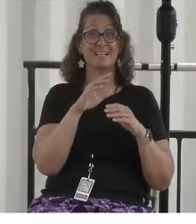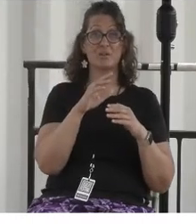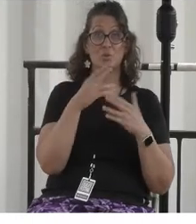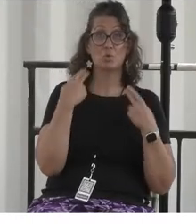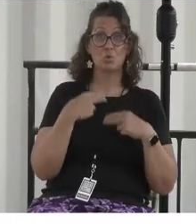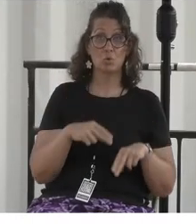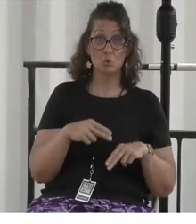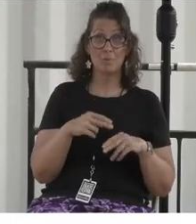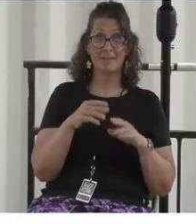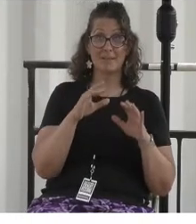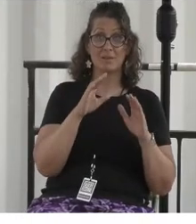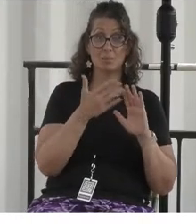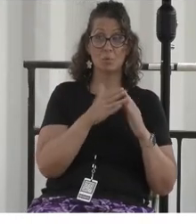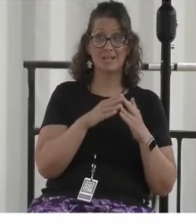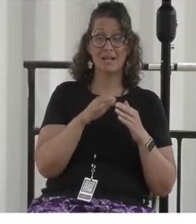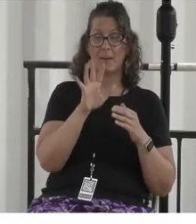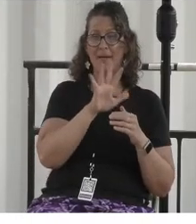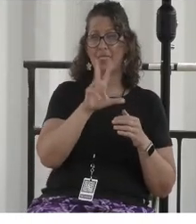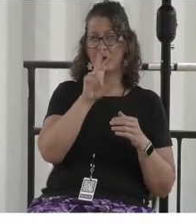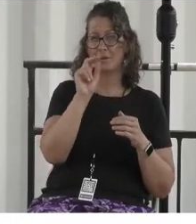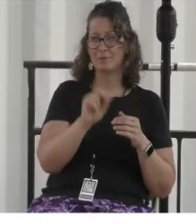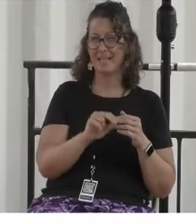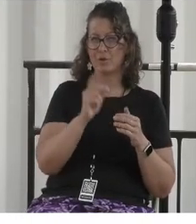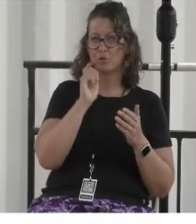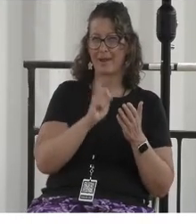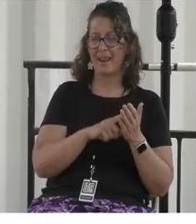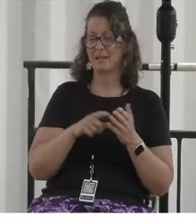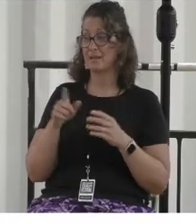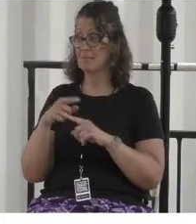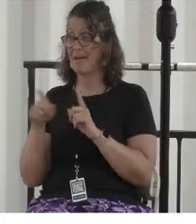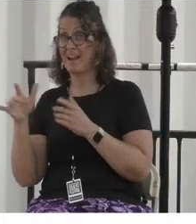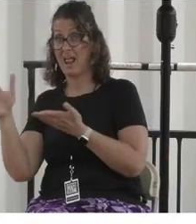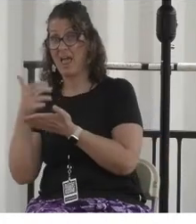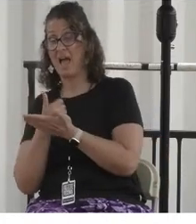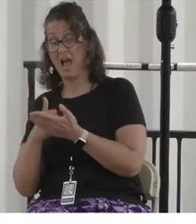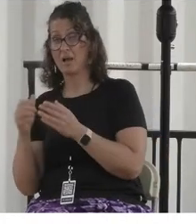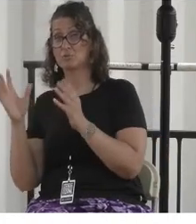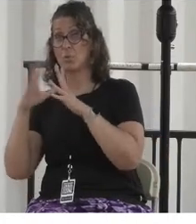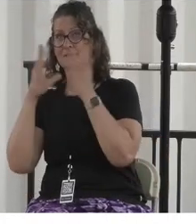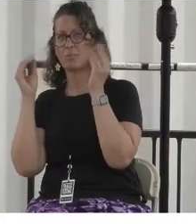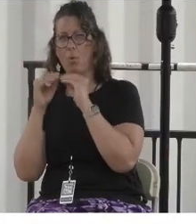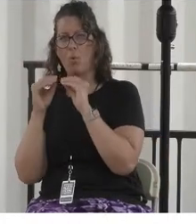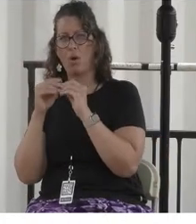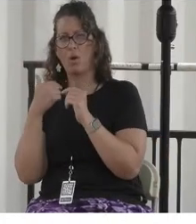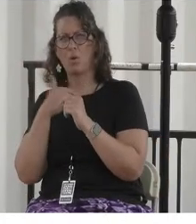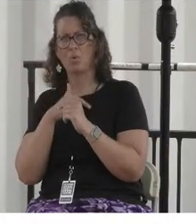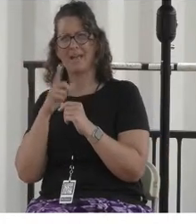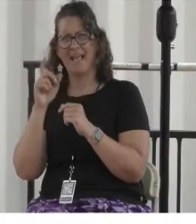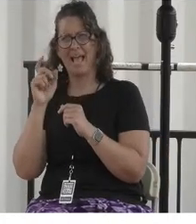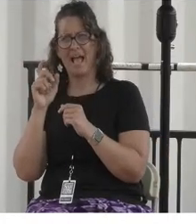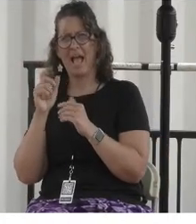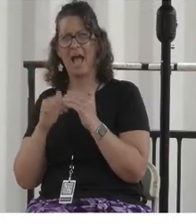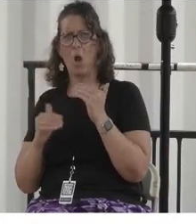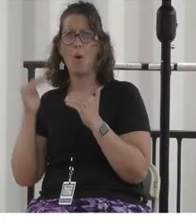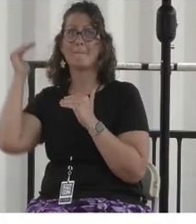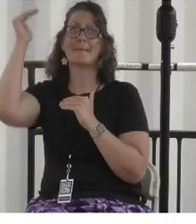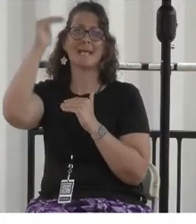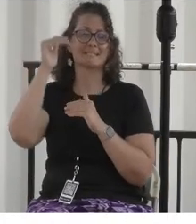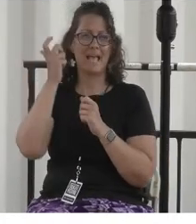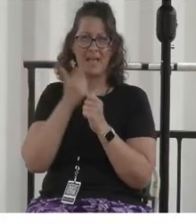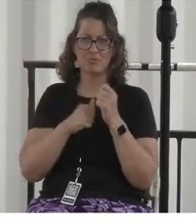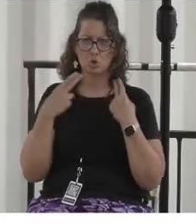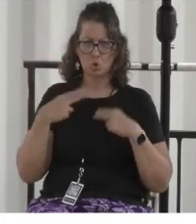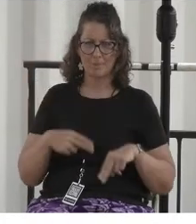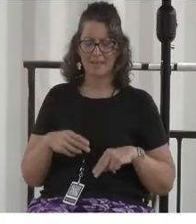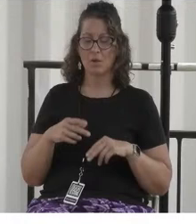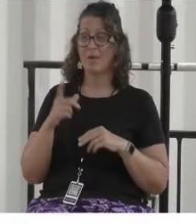collected so much more data that it effectively outpaced every human. We actually, at some point, had to turn it off because the humans couldn't keep up with this